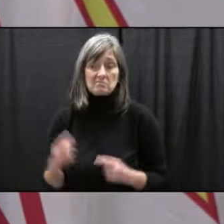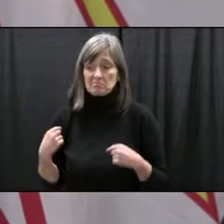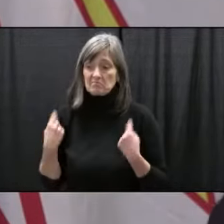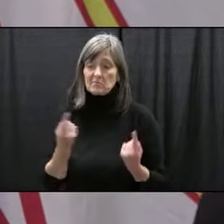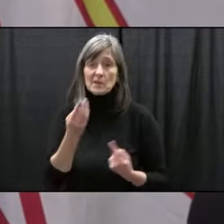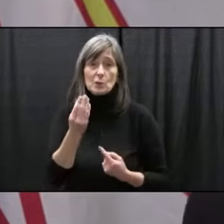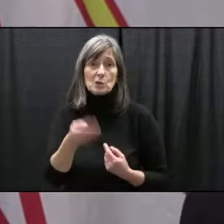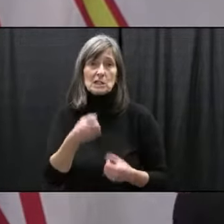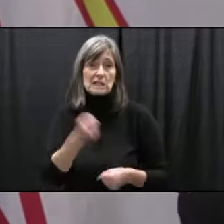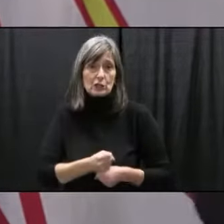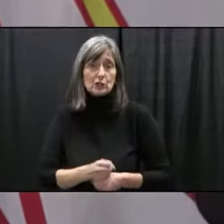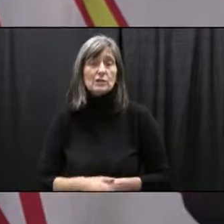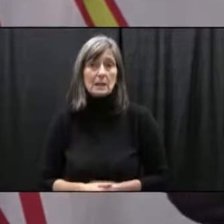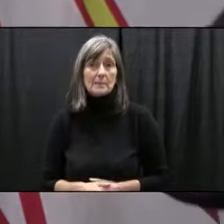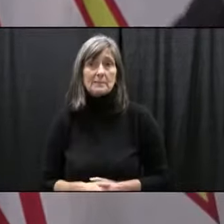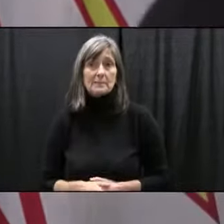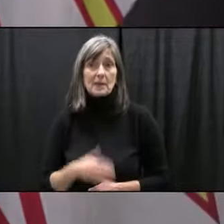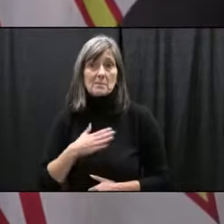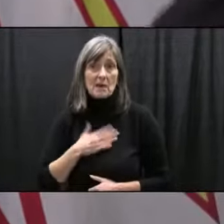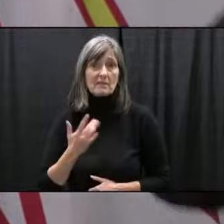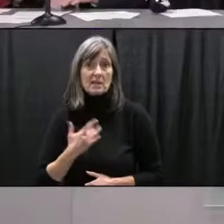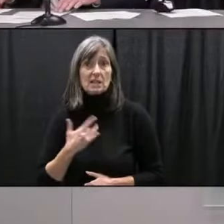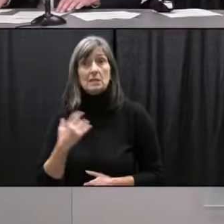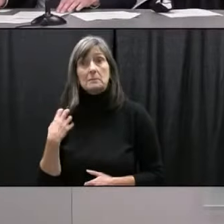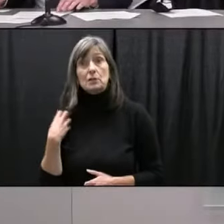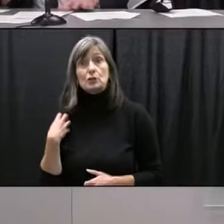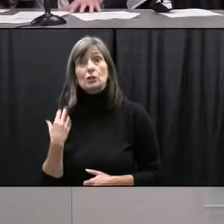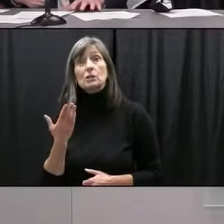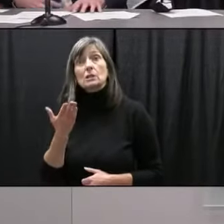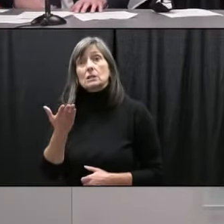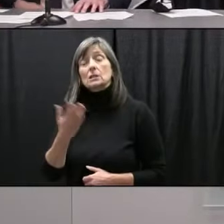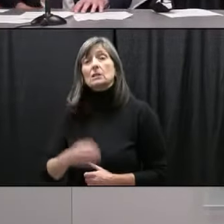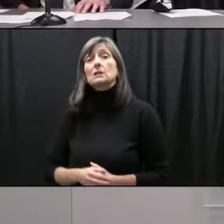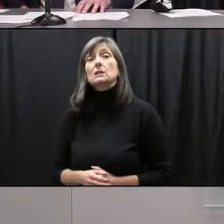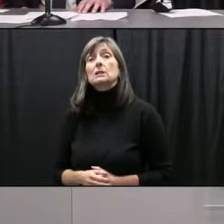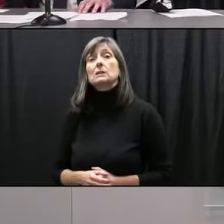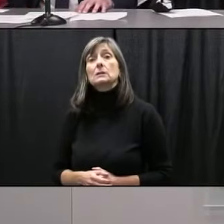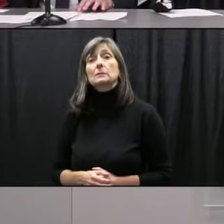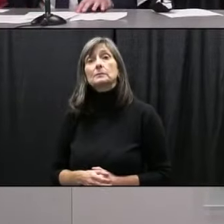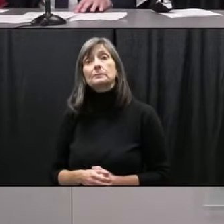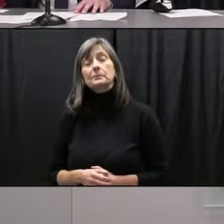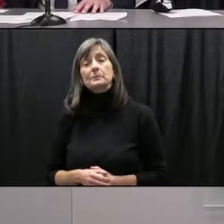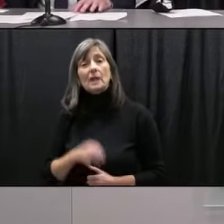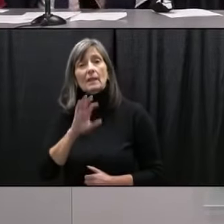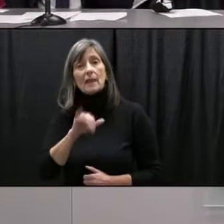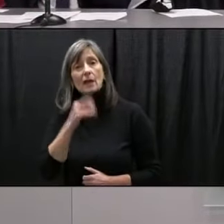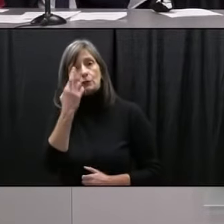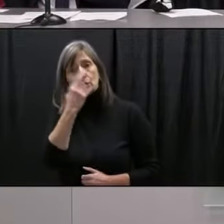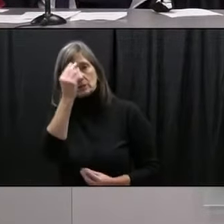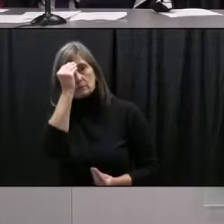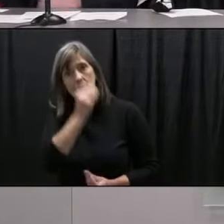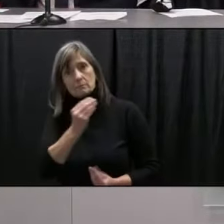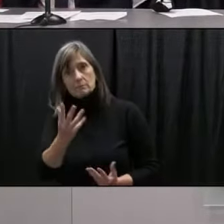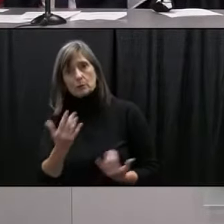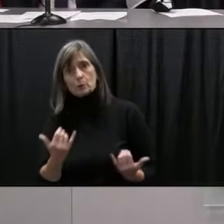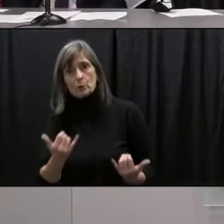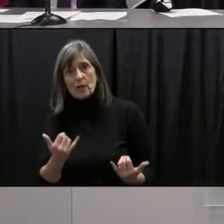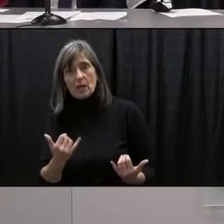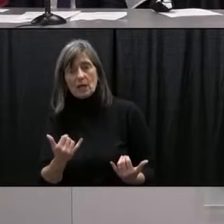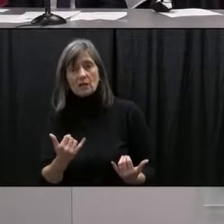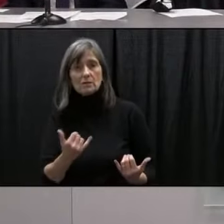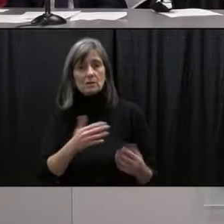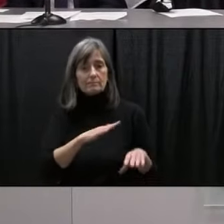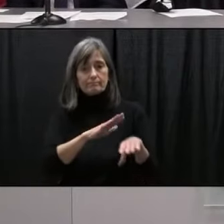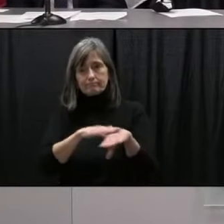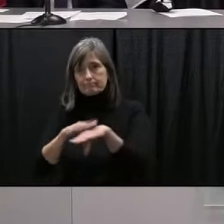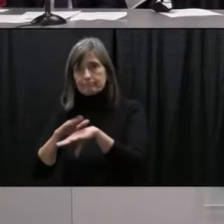that would be my view. But Minister, go ahead, Minister. Yeah, one of the purposes of today was obviously to advise the public.